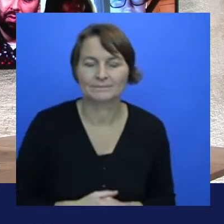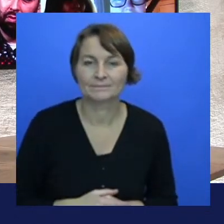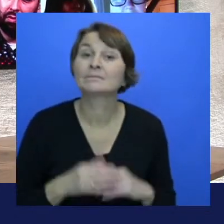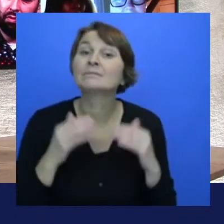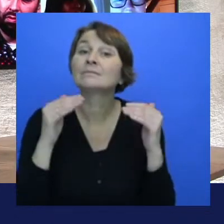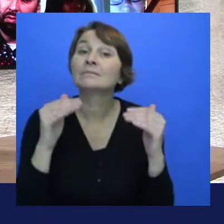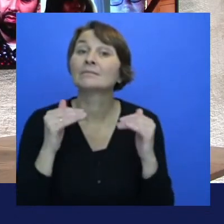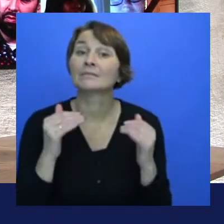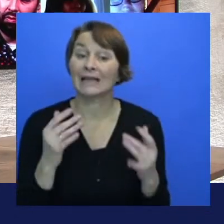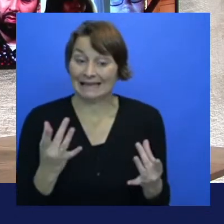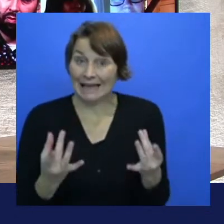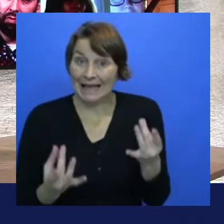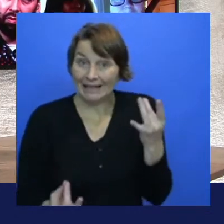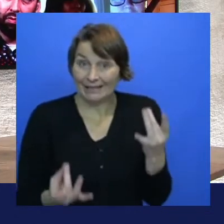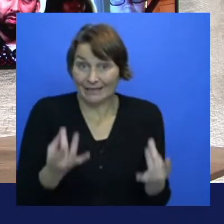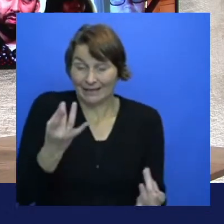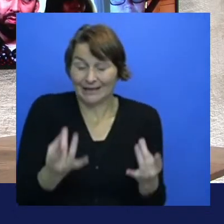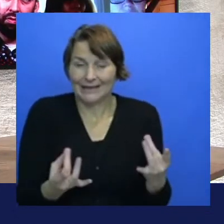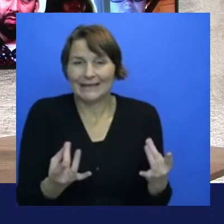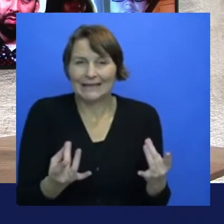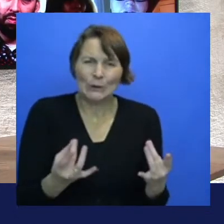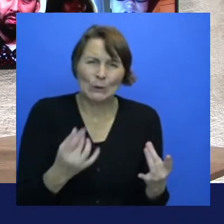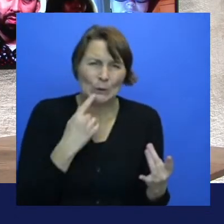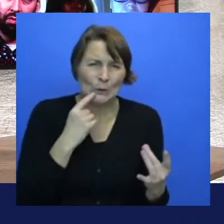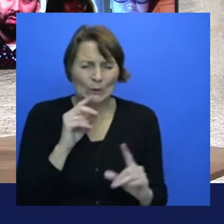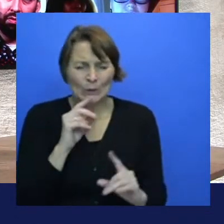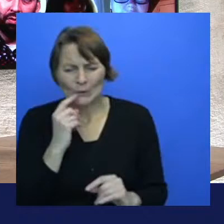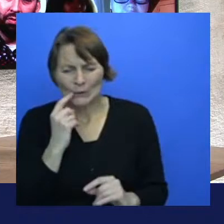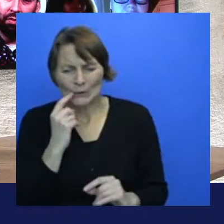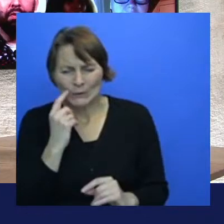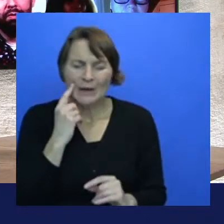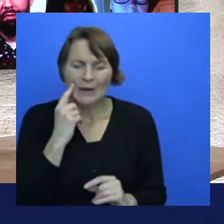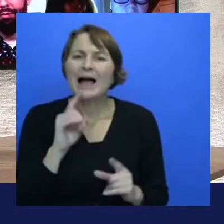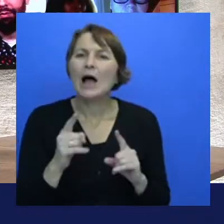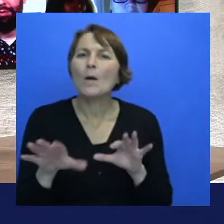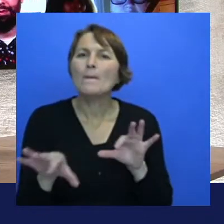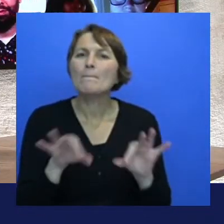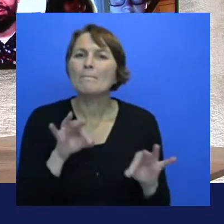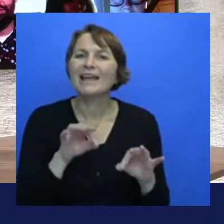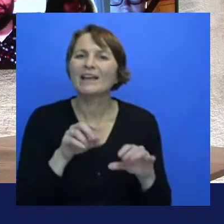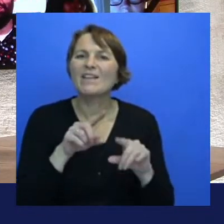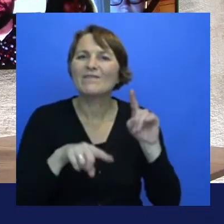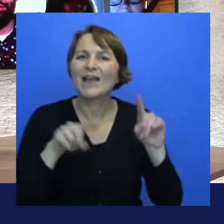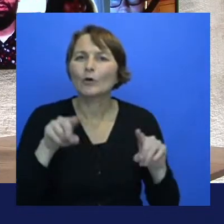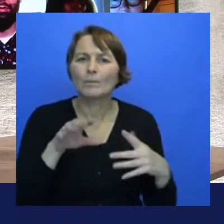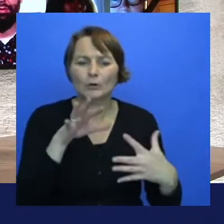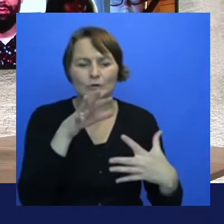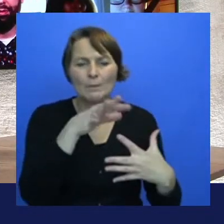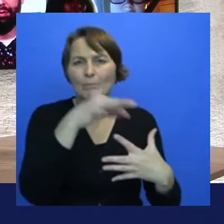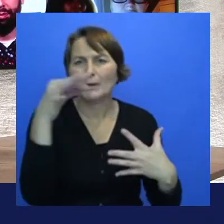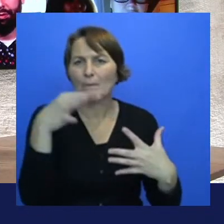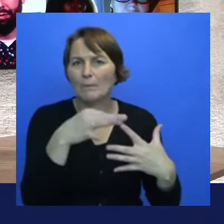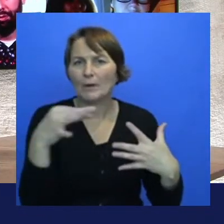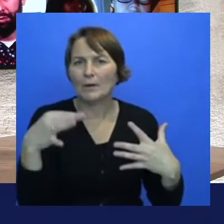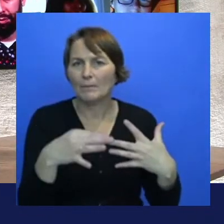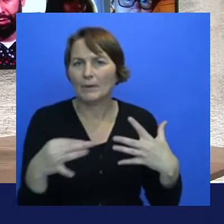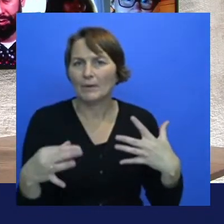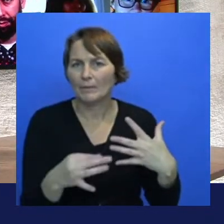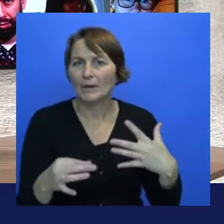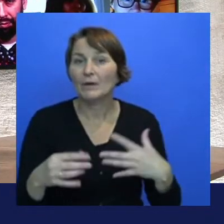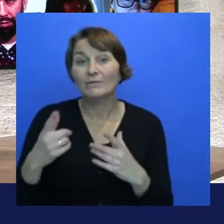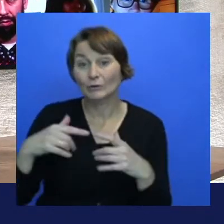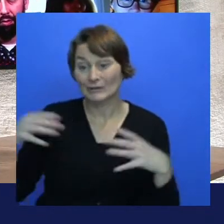really concerned about what variables you're using. What are you doing with age? What are you doing with